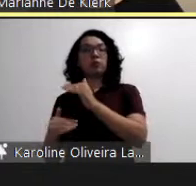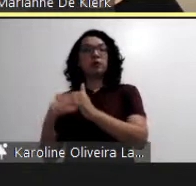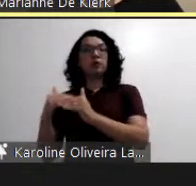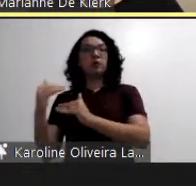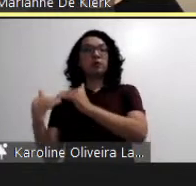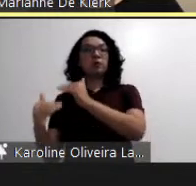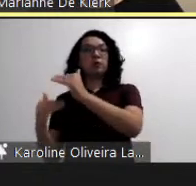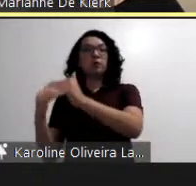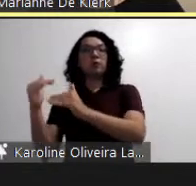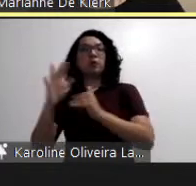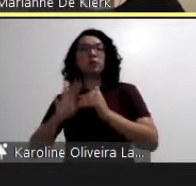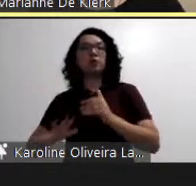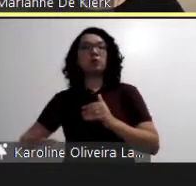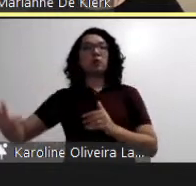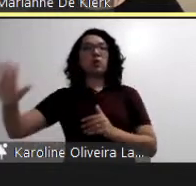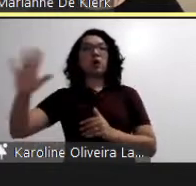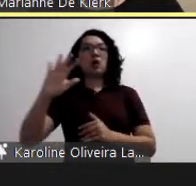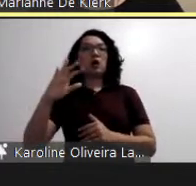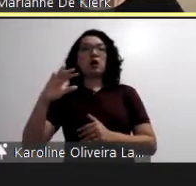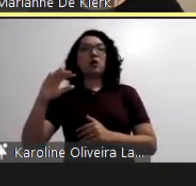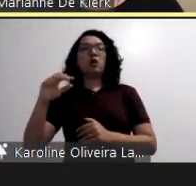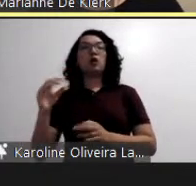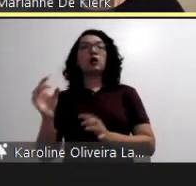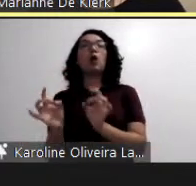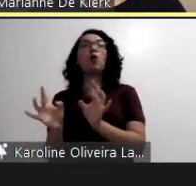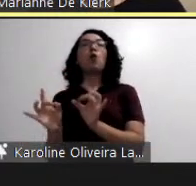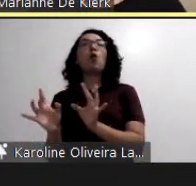a very rich, finely grained neighborhood.